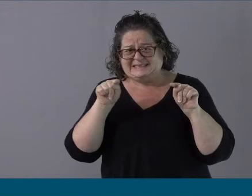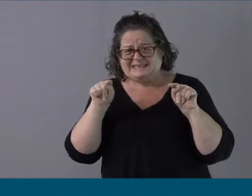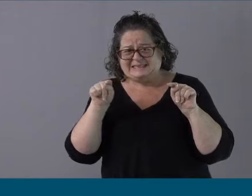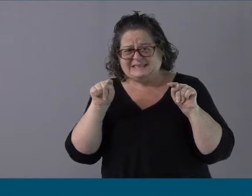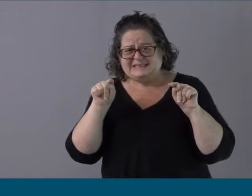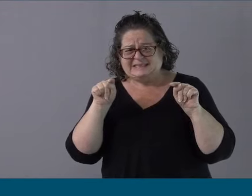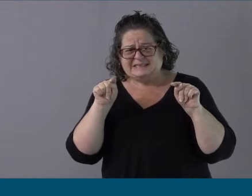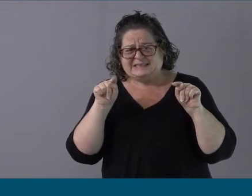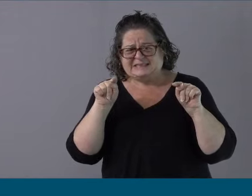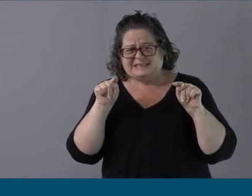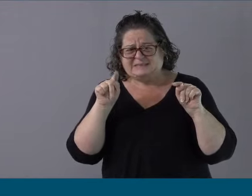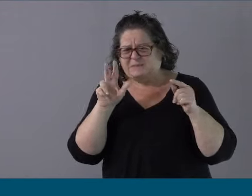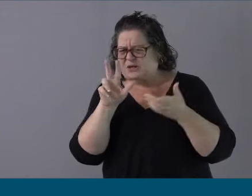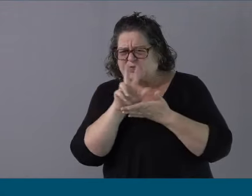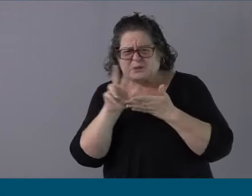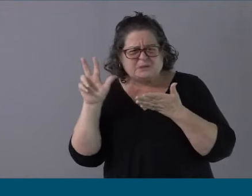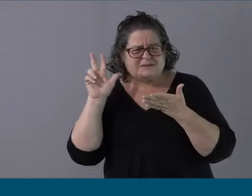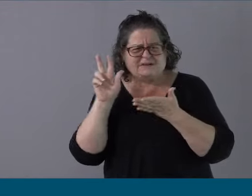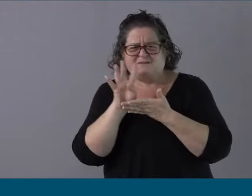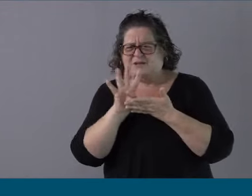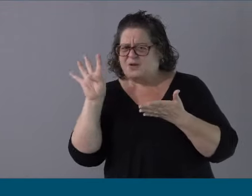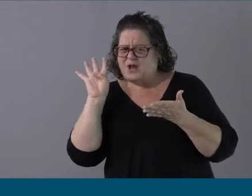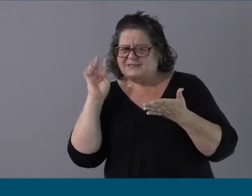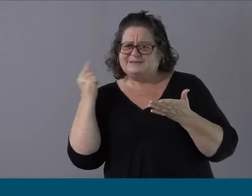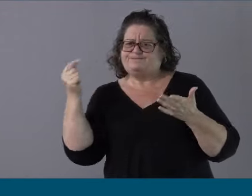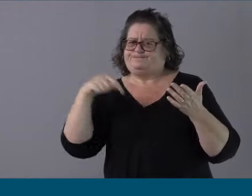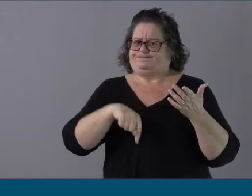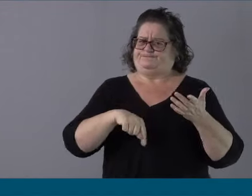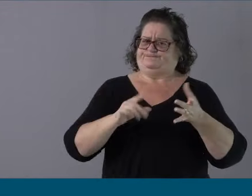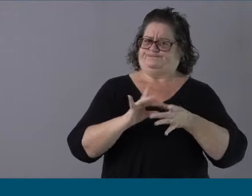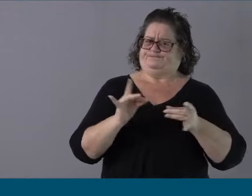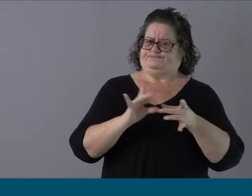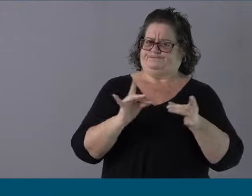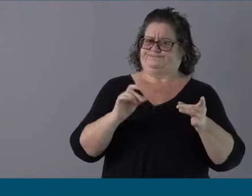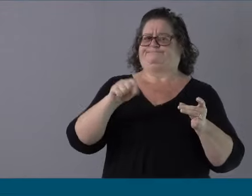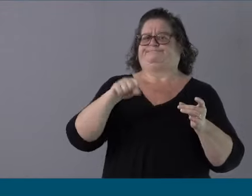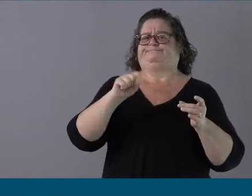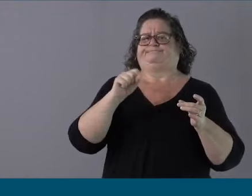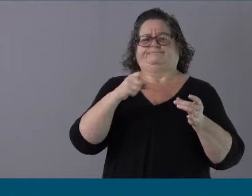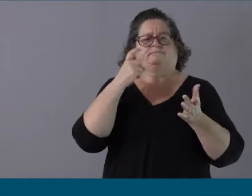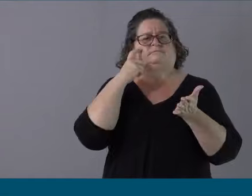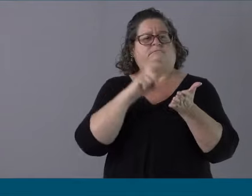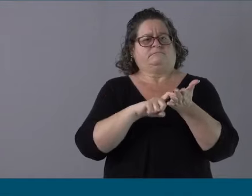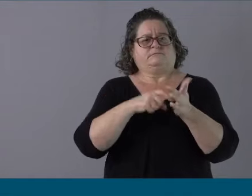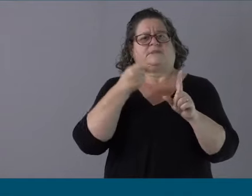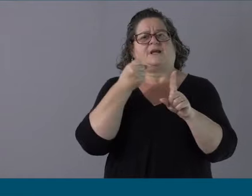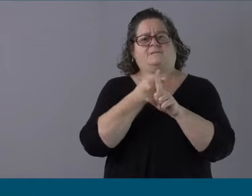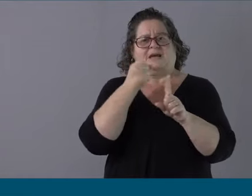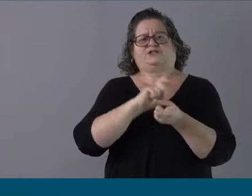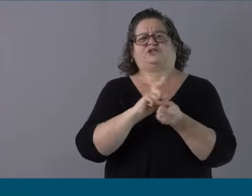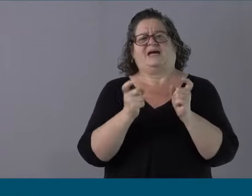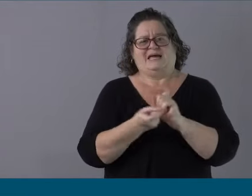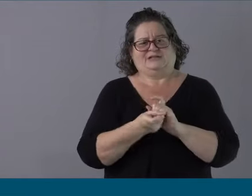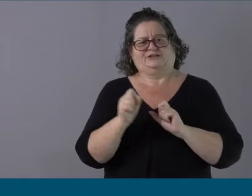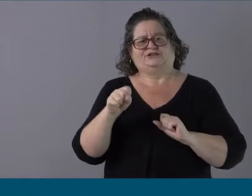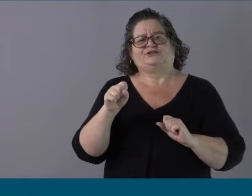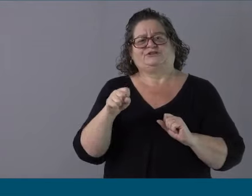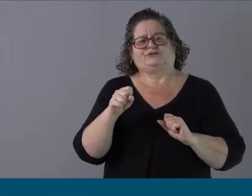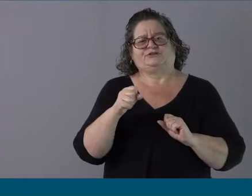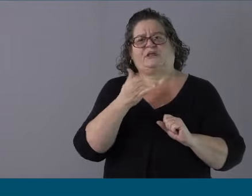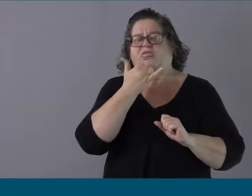came in and said there is a trend, and it's going in the wrong direction. And it continued in the